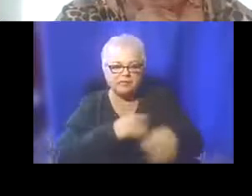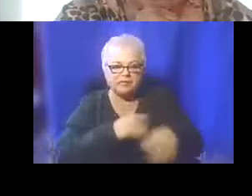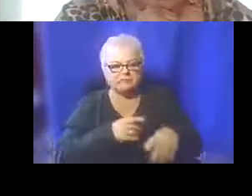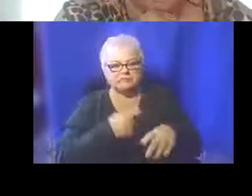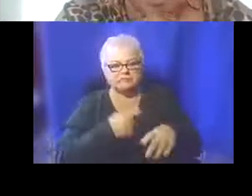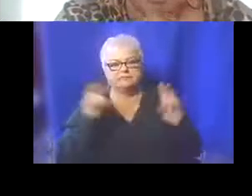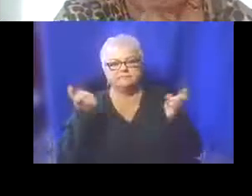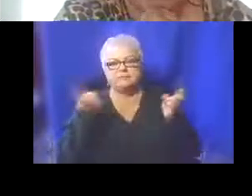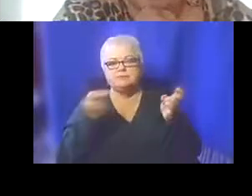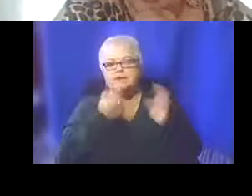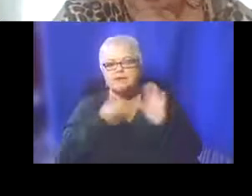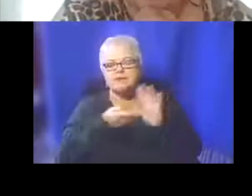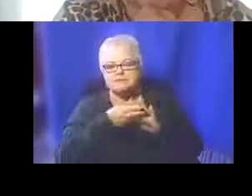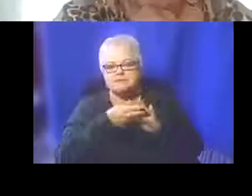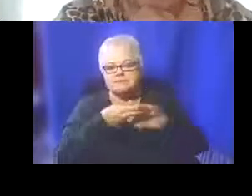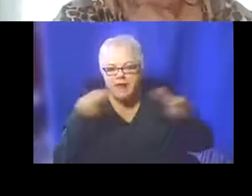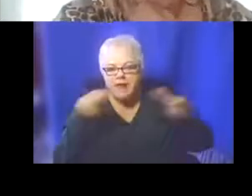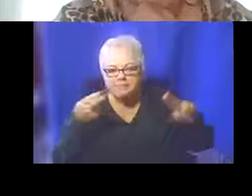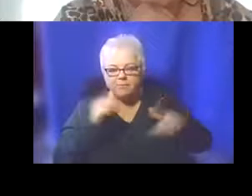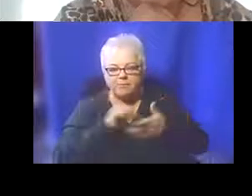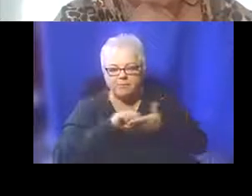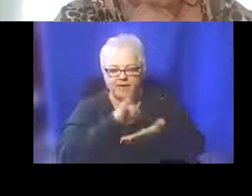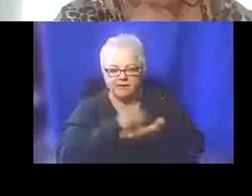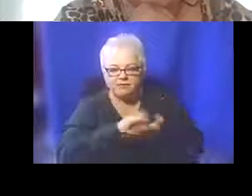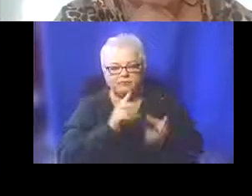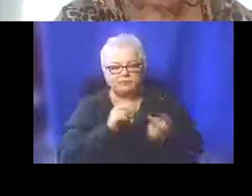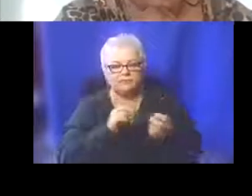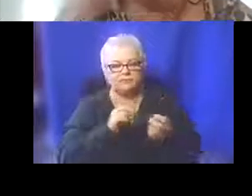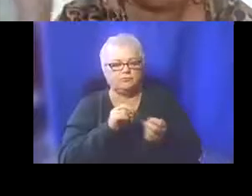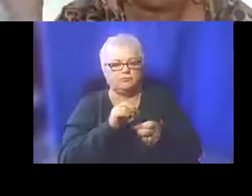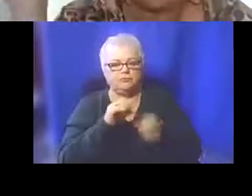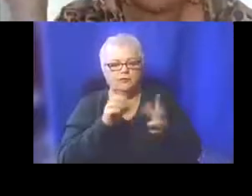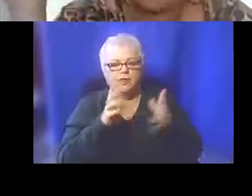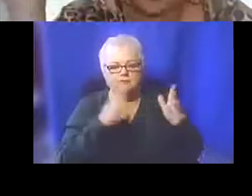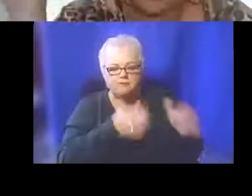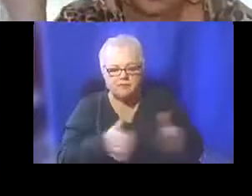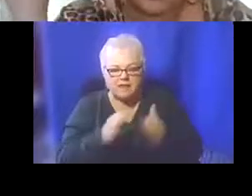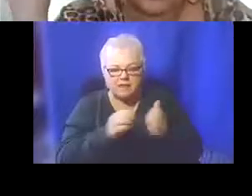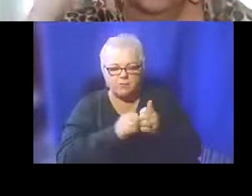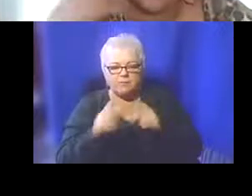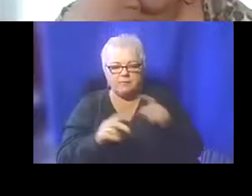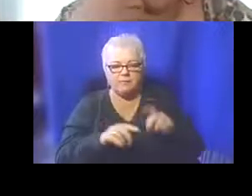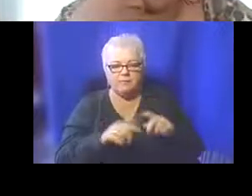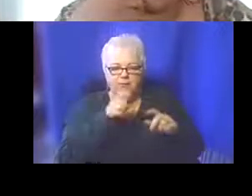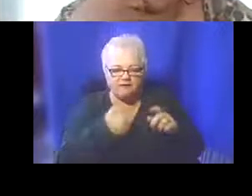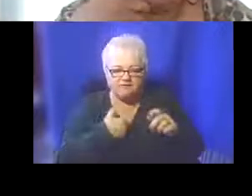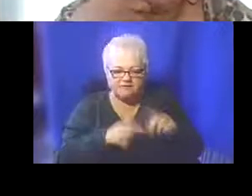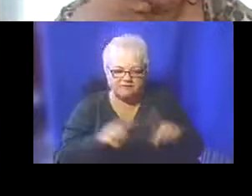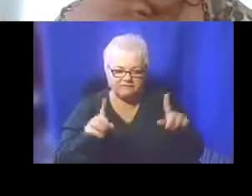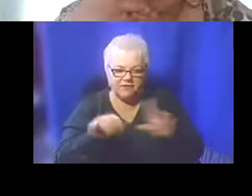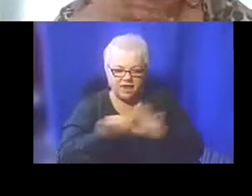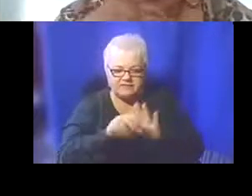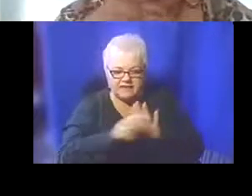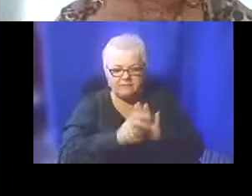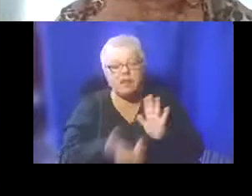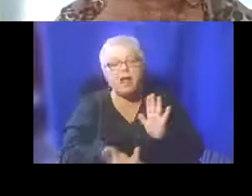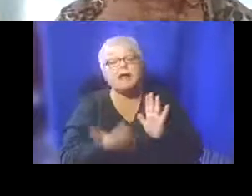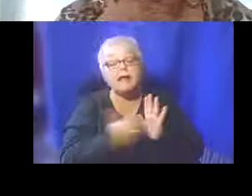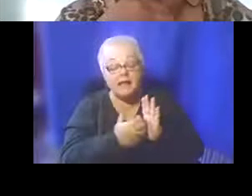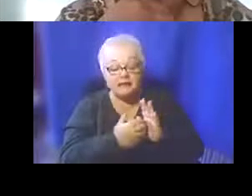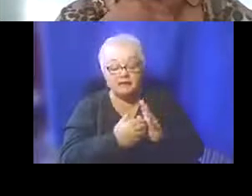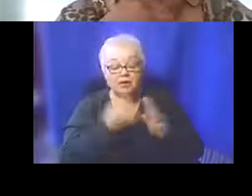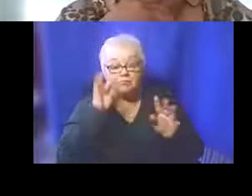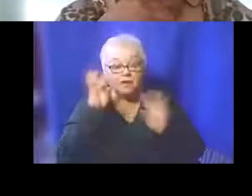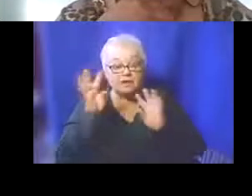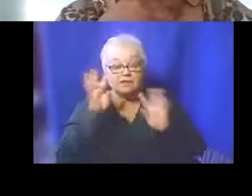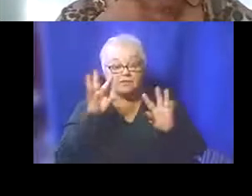to get more creative when you're doing safety planning with certain folks or folks with different identities. But again, when you lose that creativity,